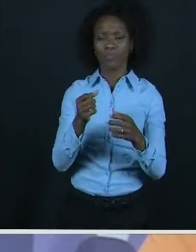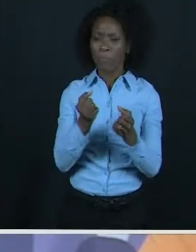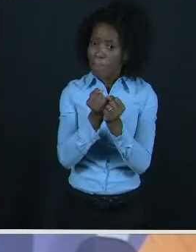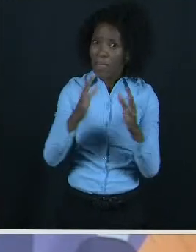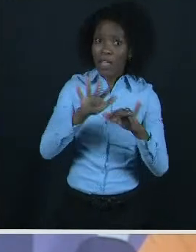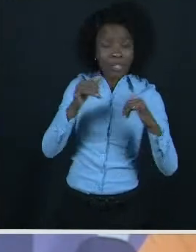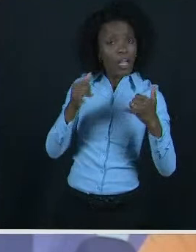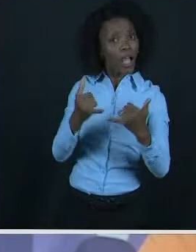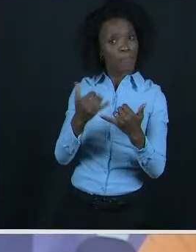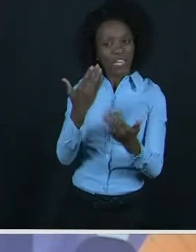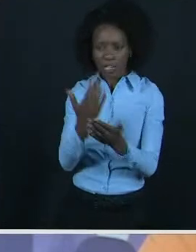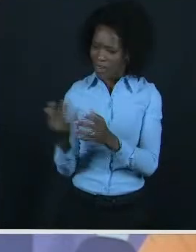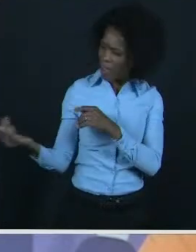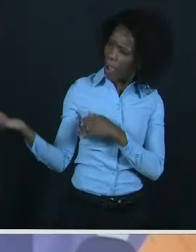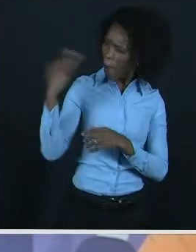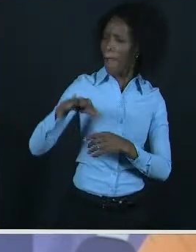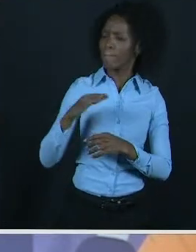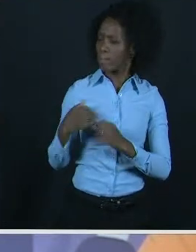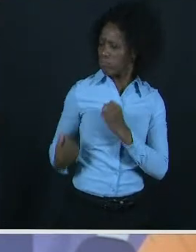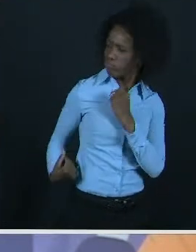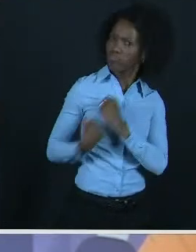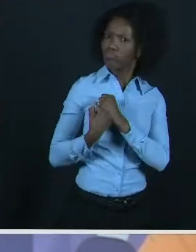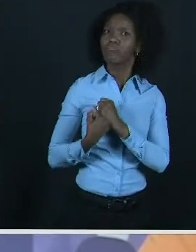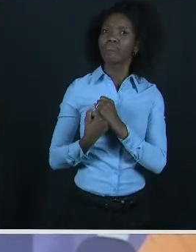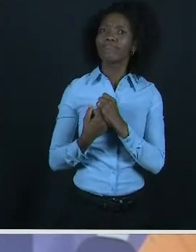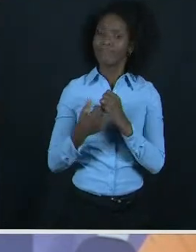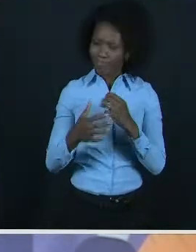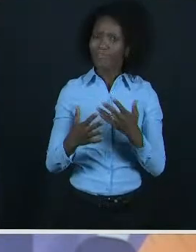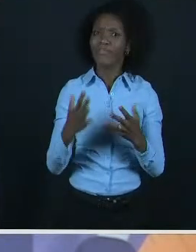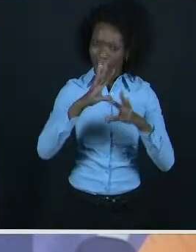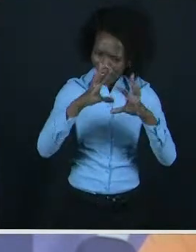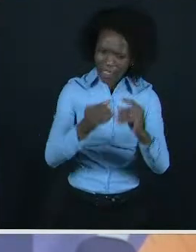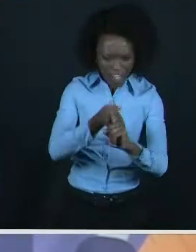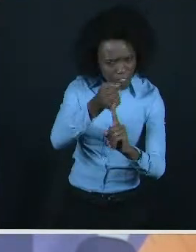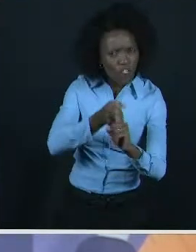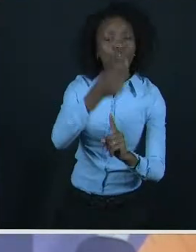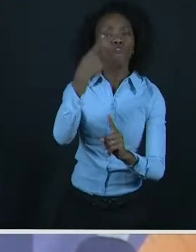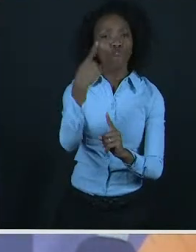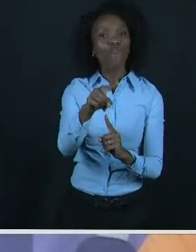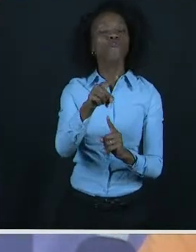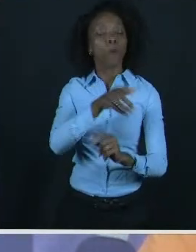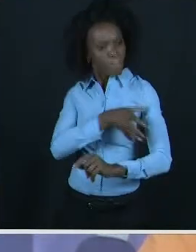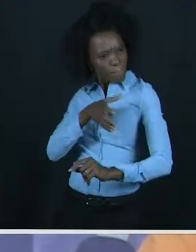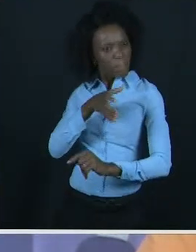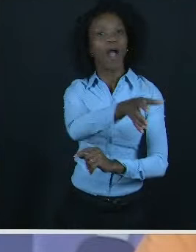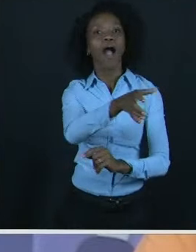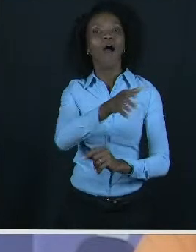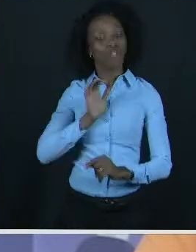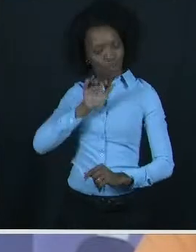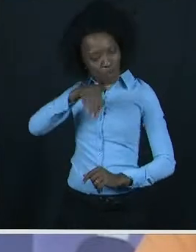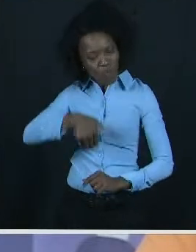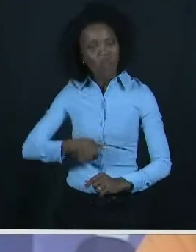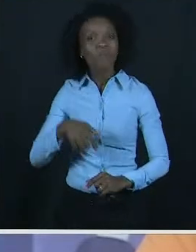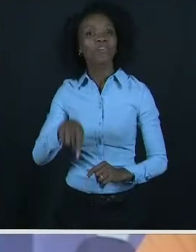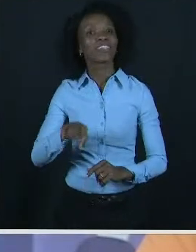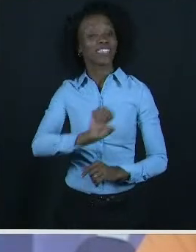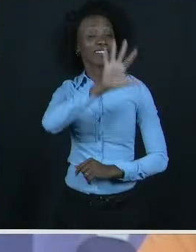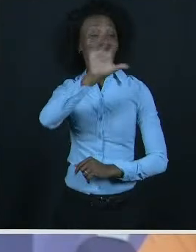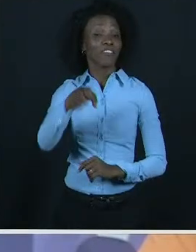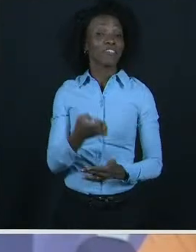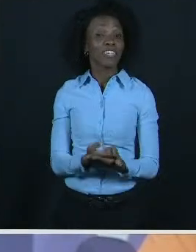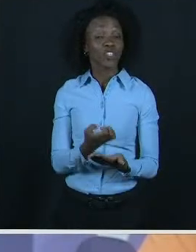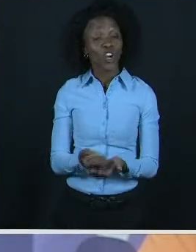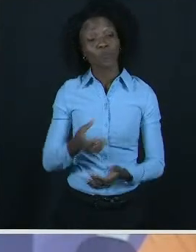companies to come behind this whole effort of empowering our women